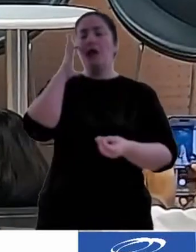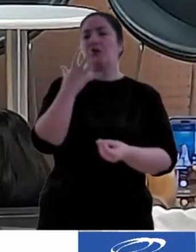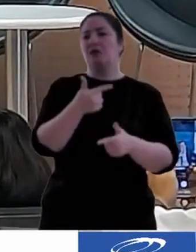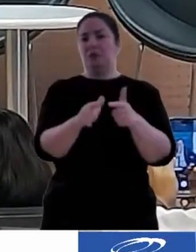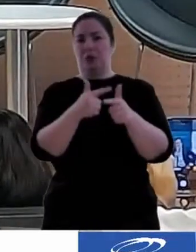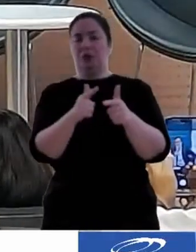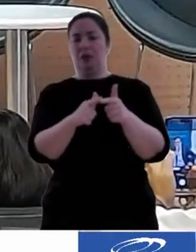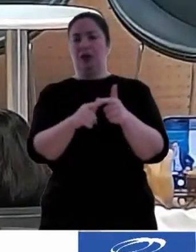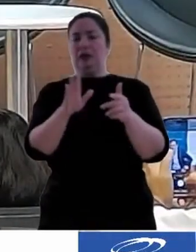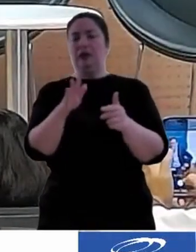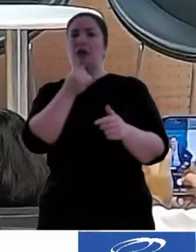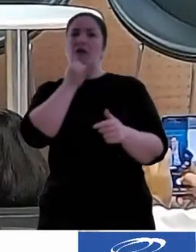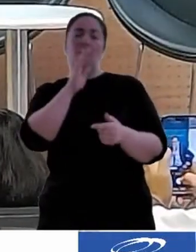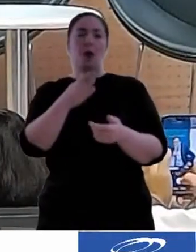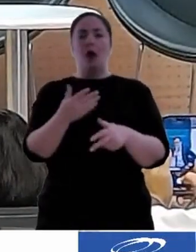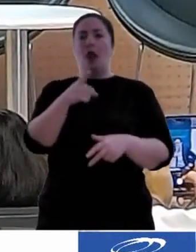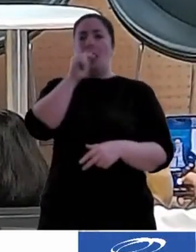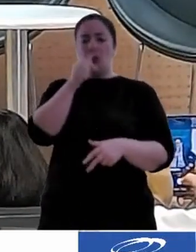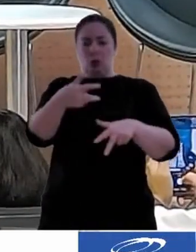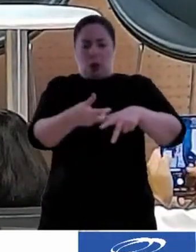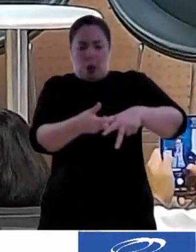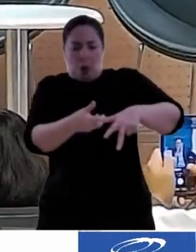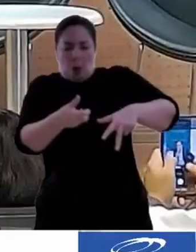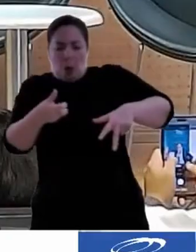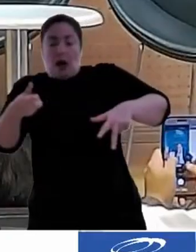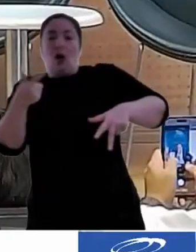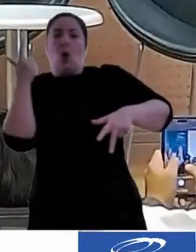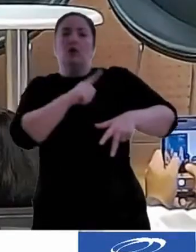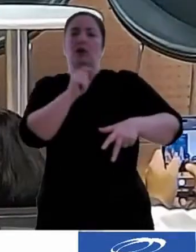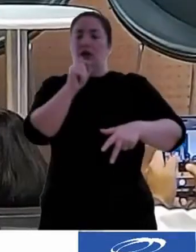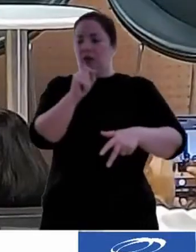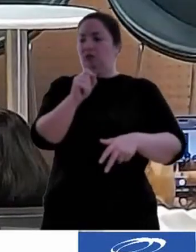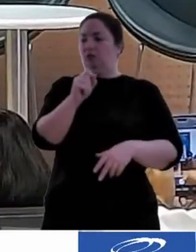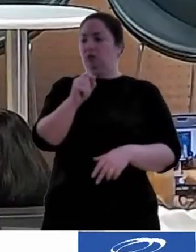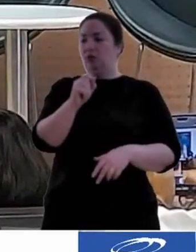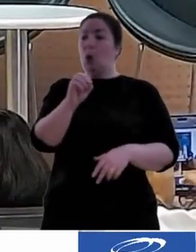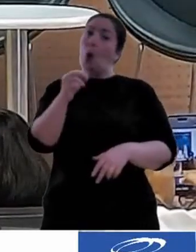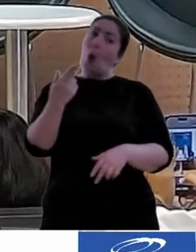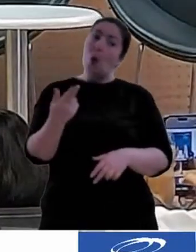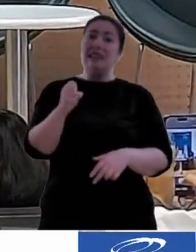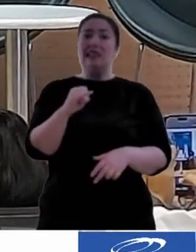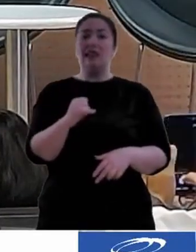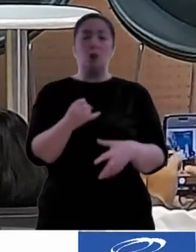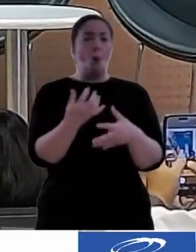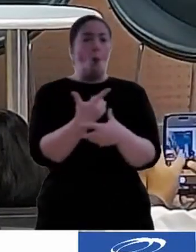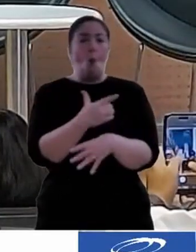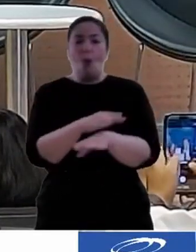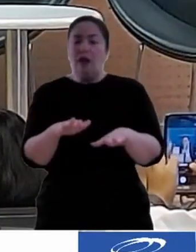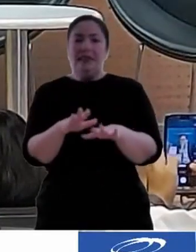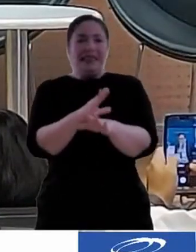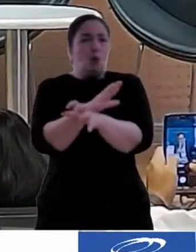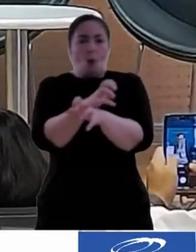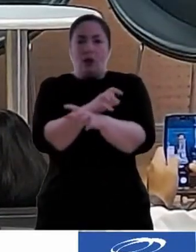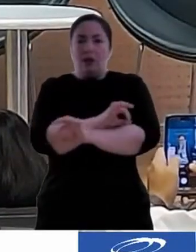quantidade de líquido coletado, e nos casos de punção seca, qual é o próximo passo que ela orienta